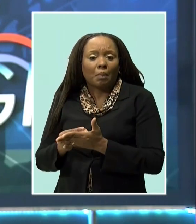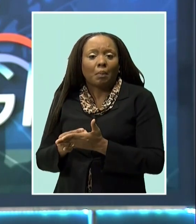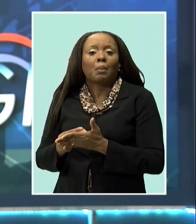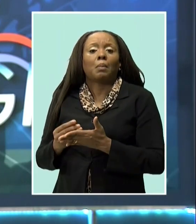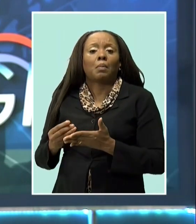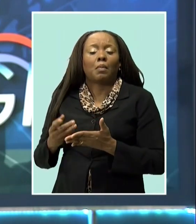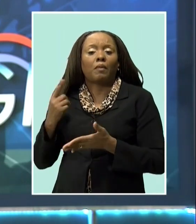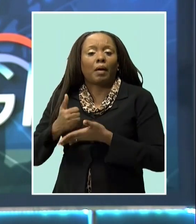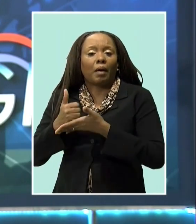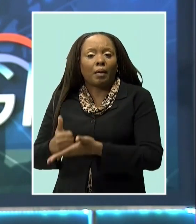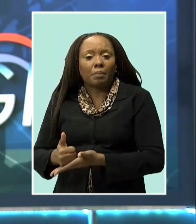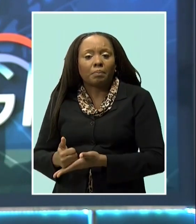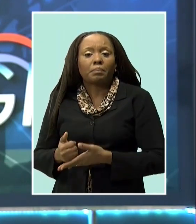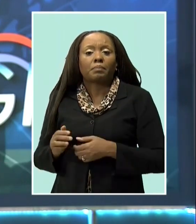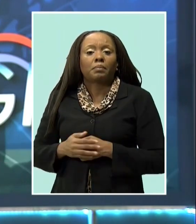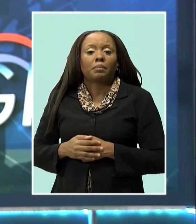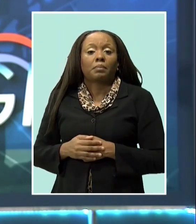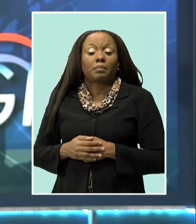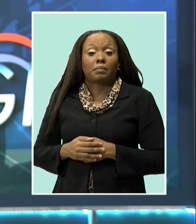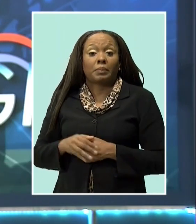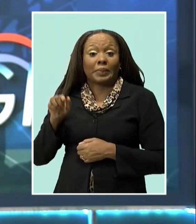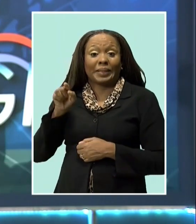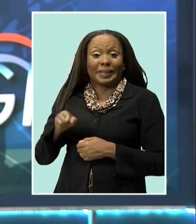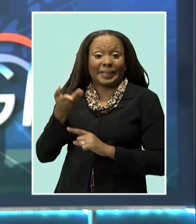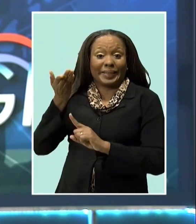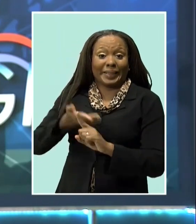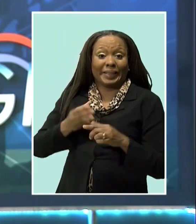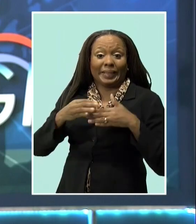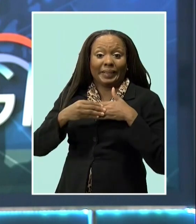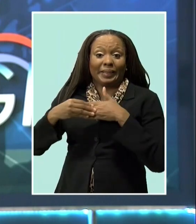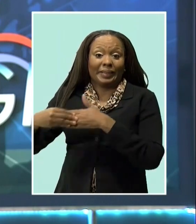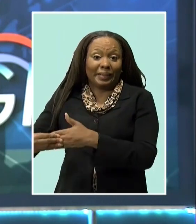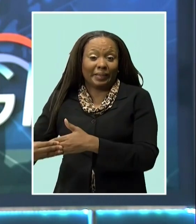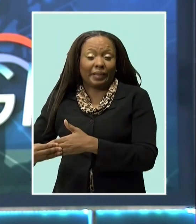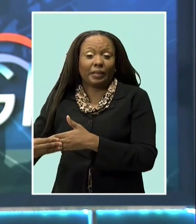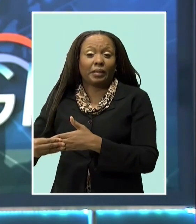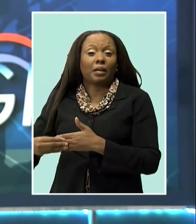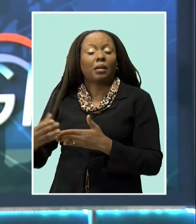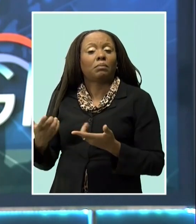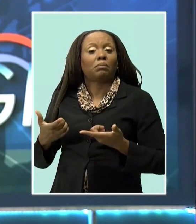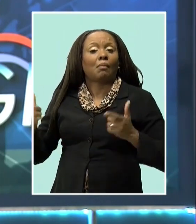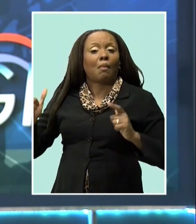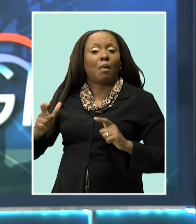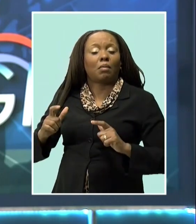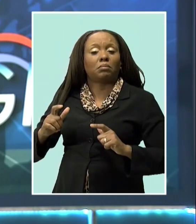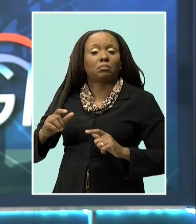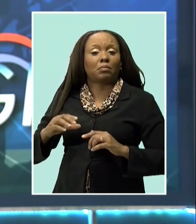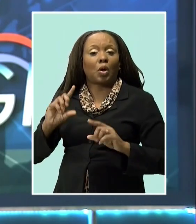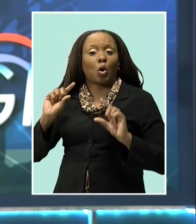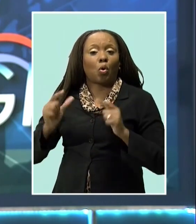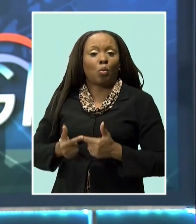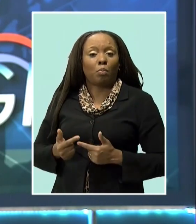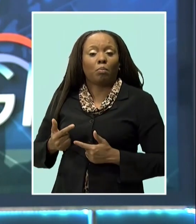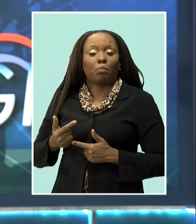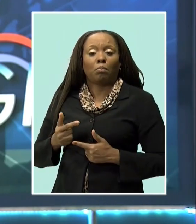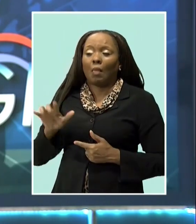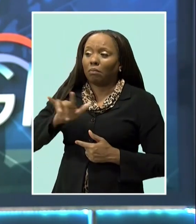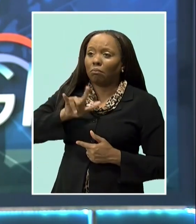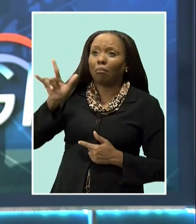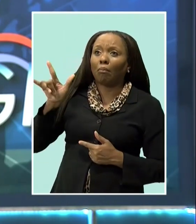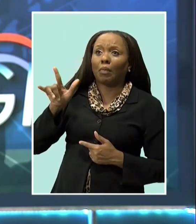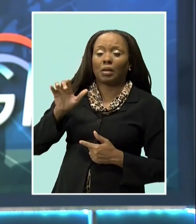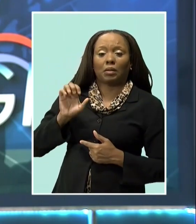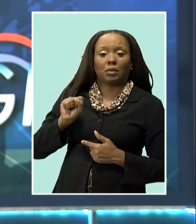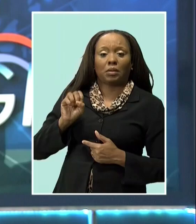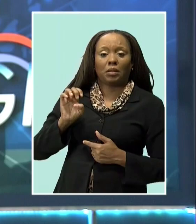Barbados delegation at a high-level commemorative meeting in Serbia. The two-day summit marks the 60th anniversary of the first